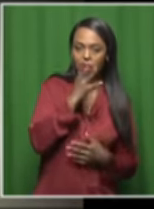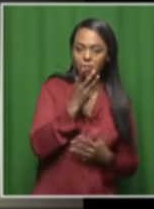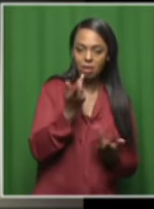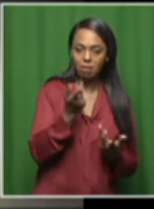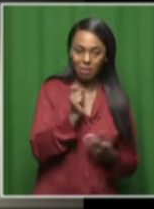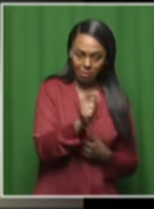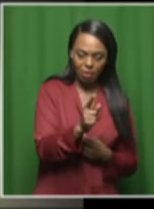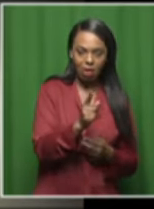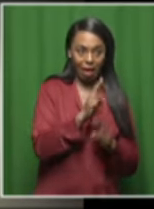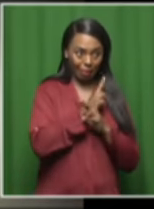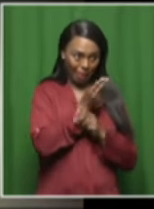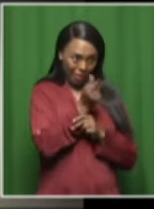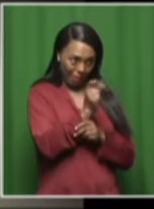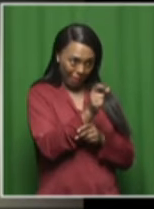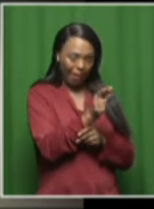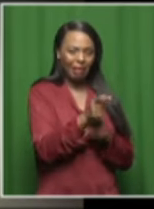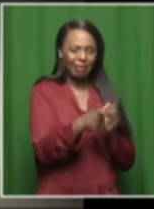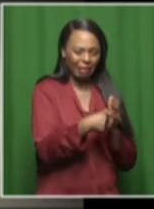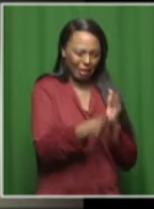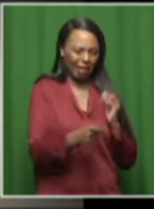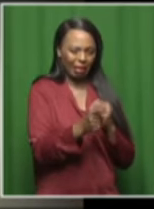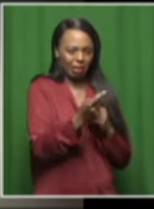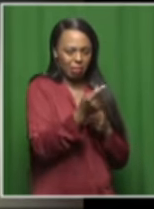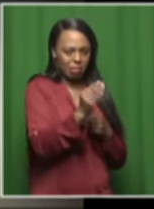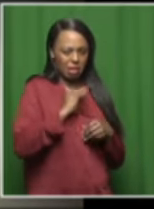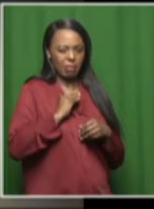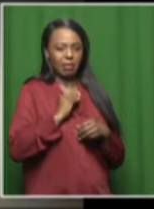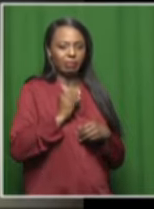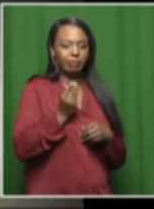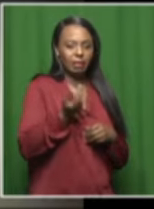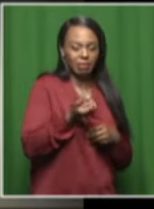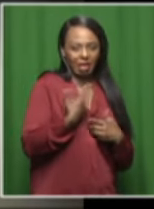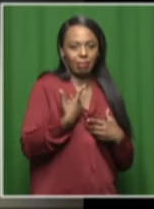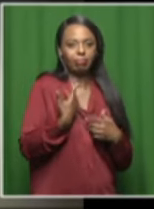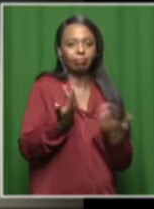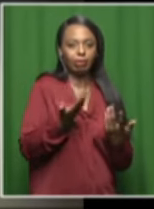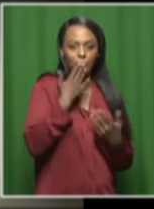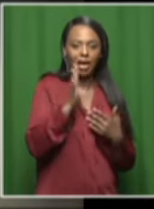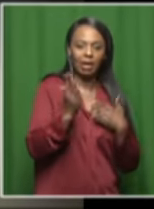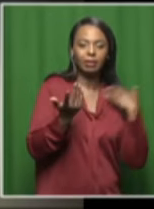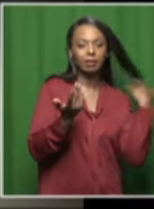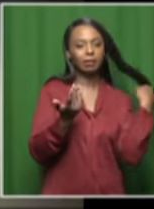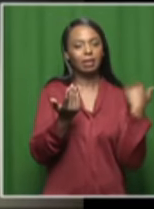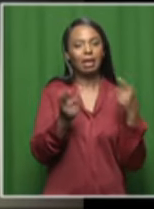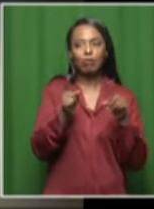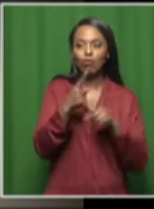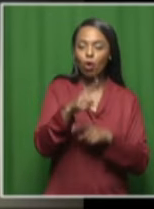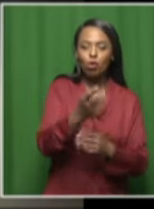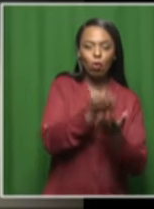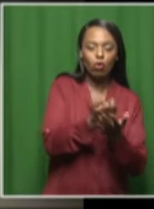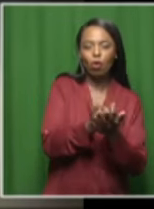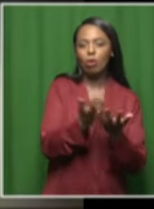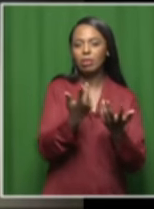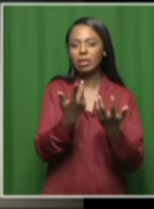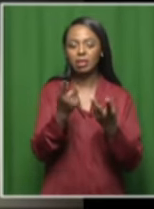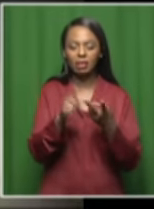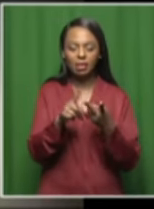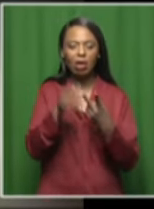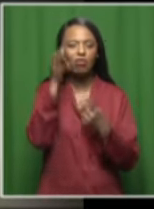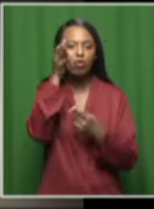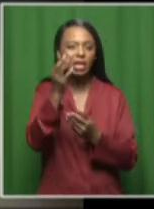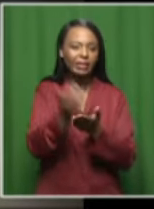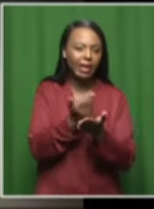for the, you know, for the retirement fund industry, for the economy in the long run, and for people, you know, saving for their futures.